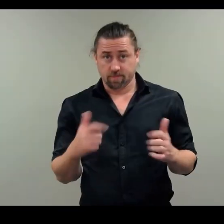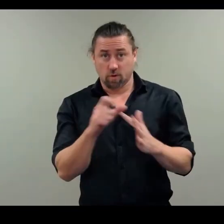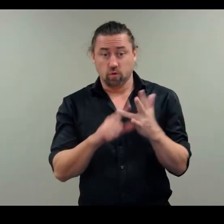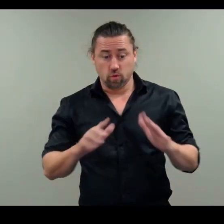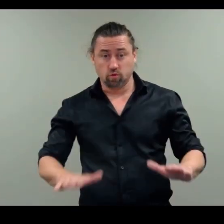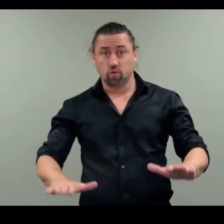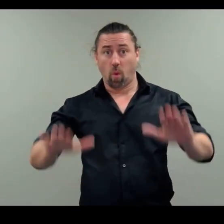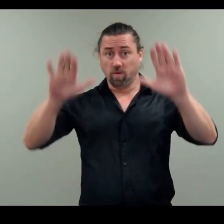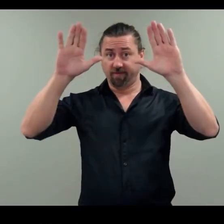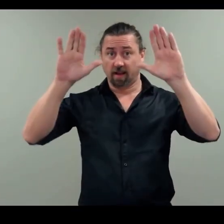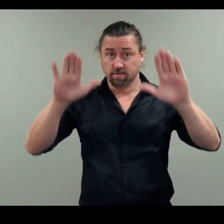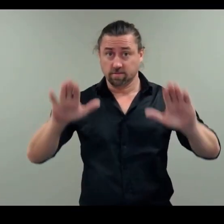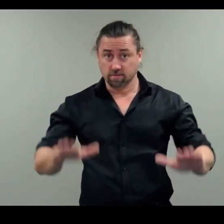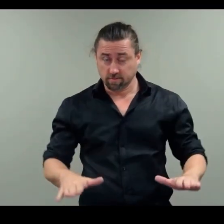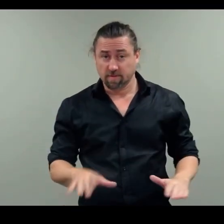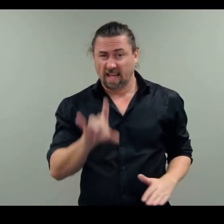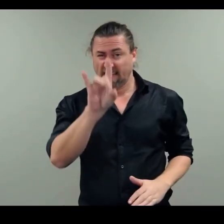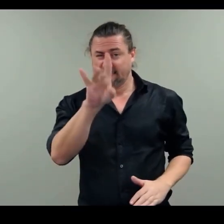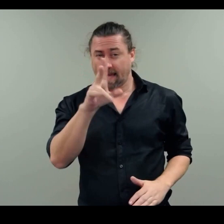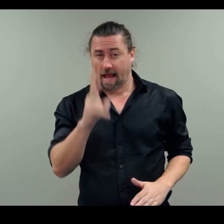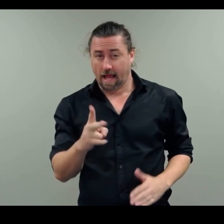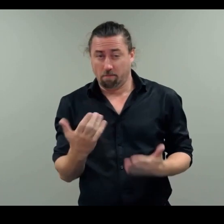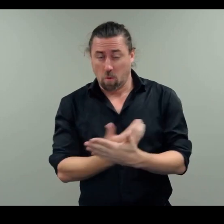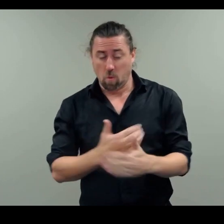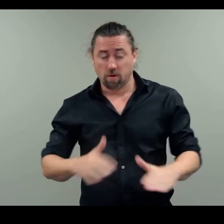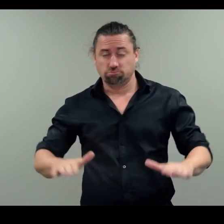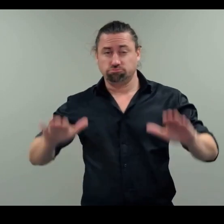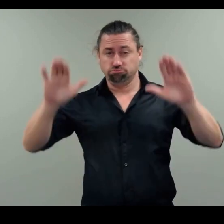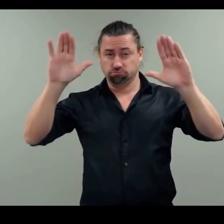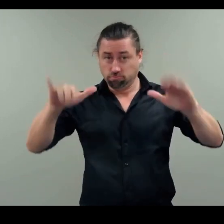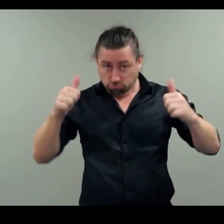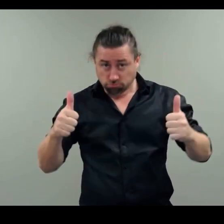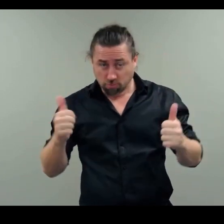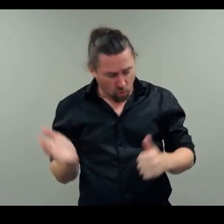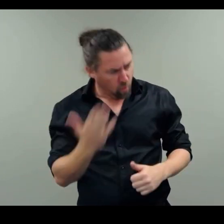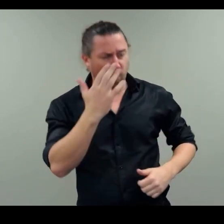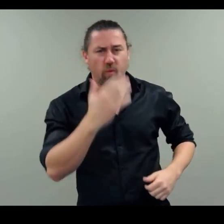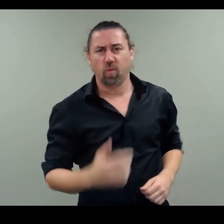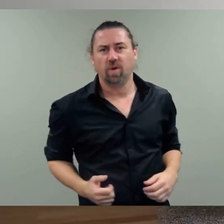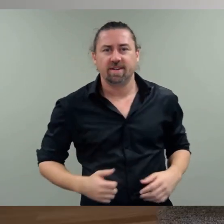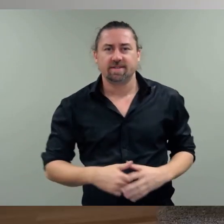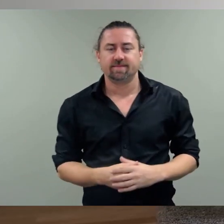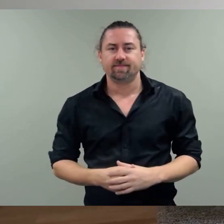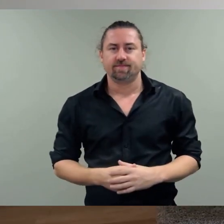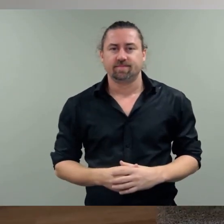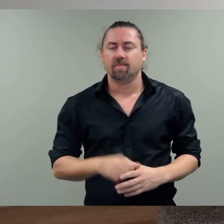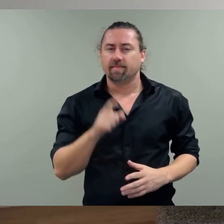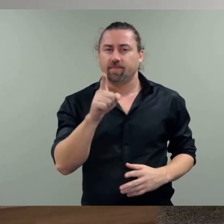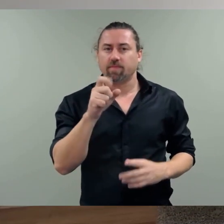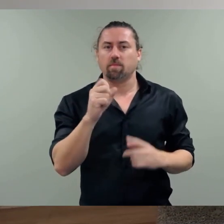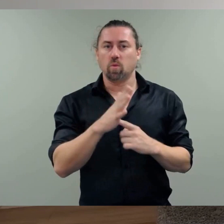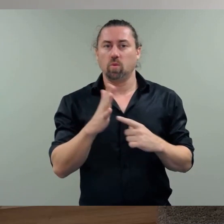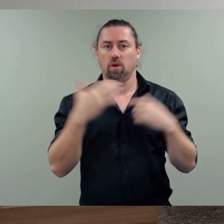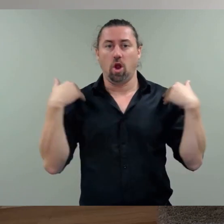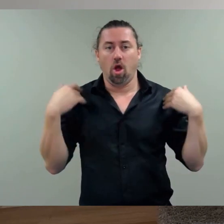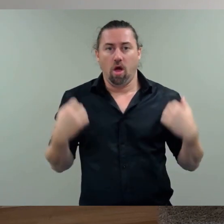We're now going to perform the shoulder flexion exercise for another 10 times. Let's go. Try